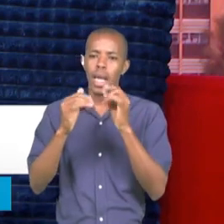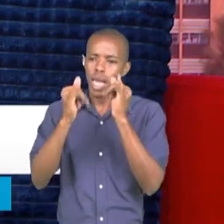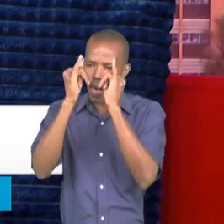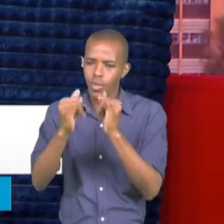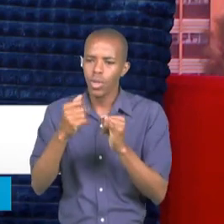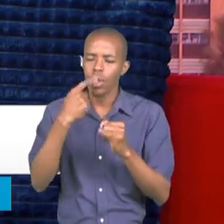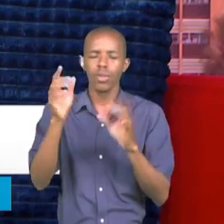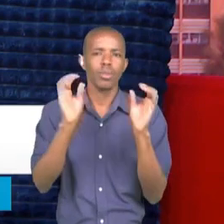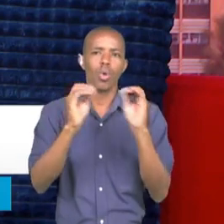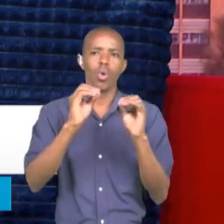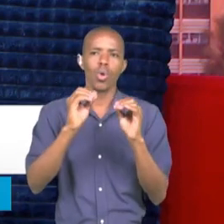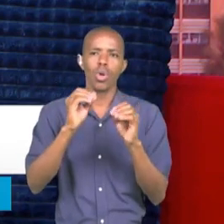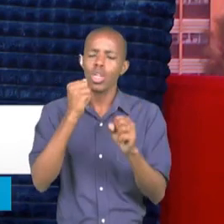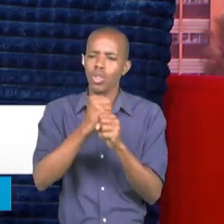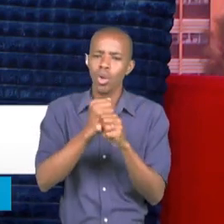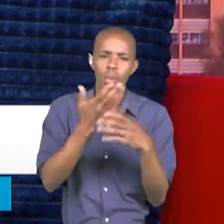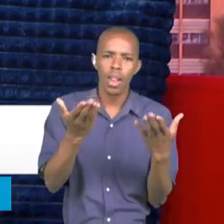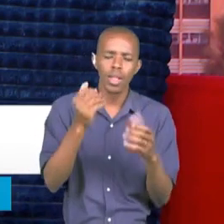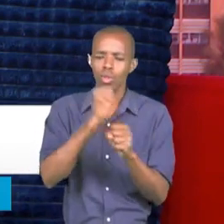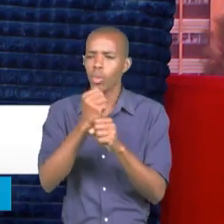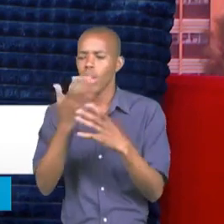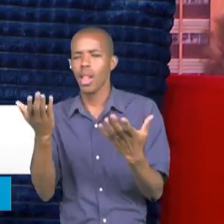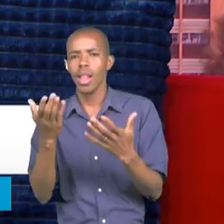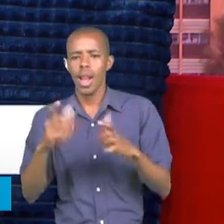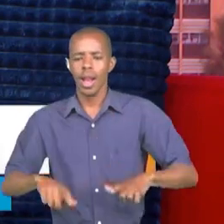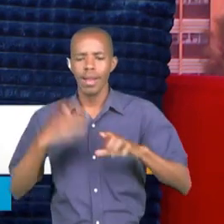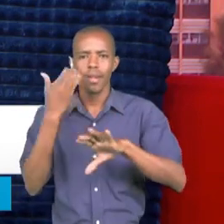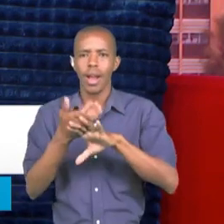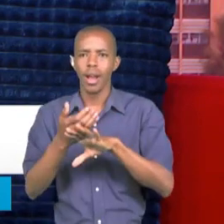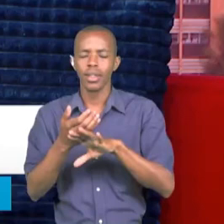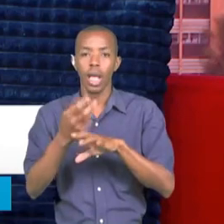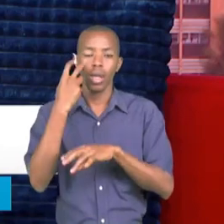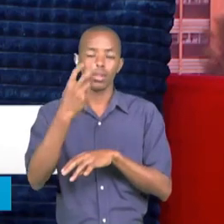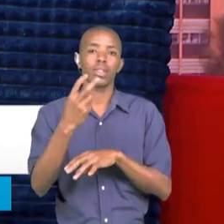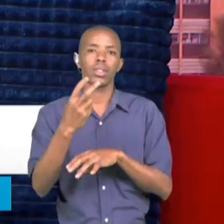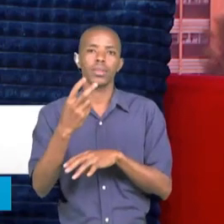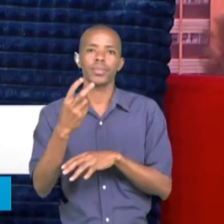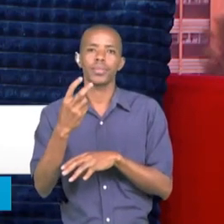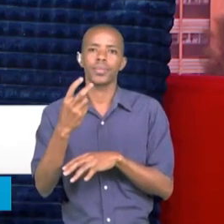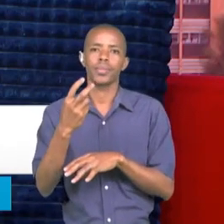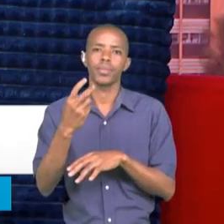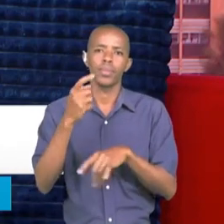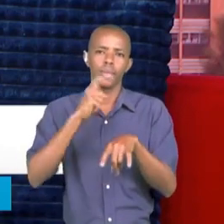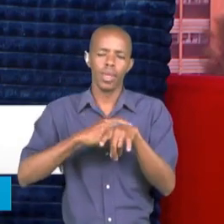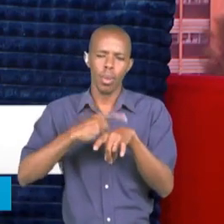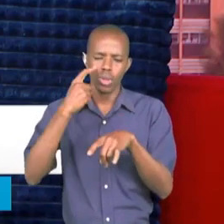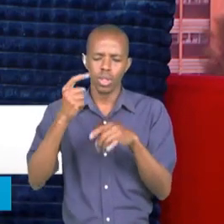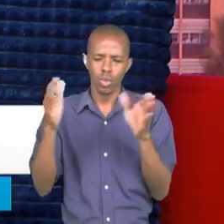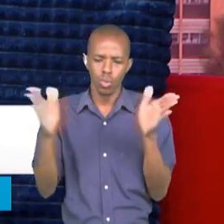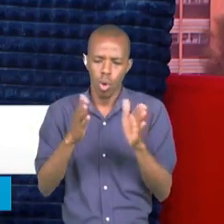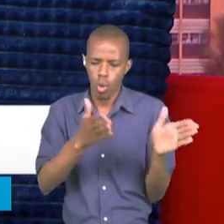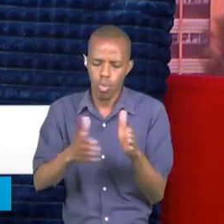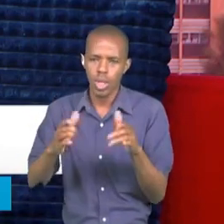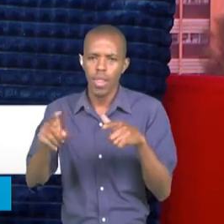chep, kazi. Yeah. Chep, hakuna kazi. Chep, life ni hard. But even this, you see when you see these small opportunities and follow them